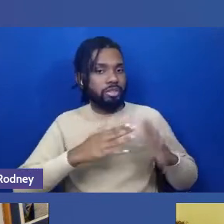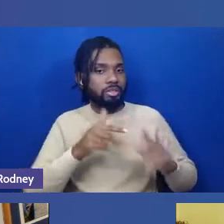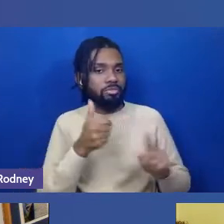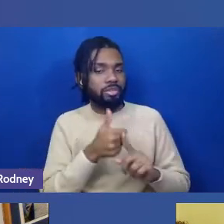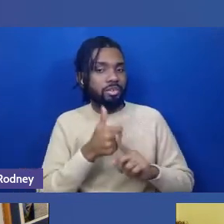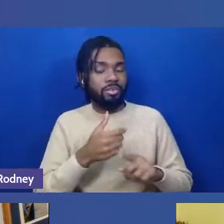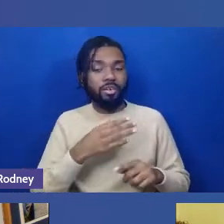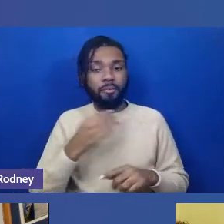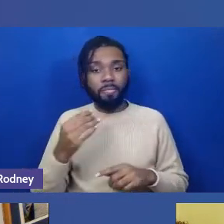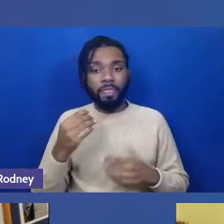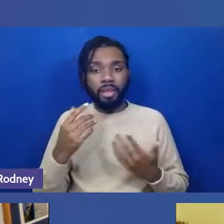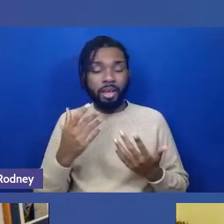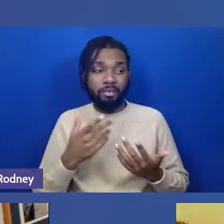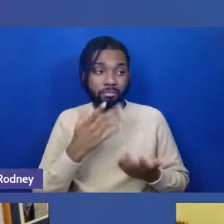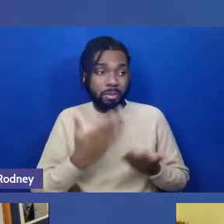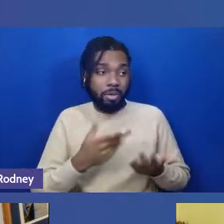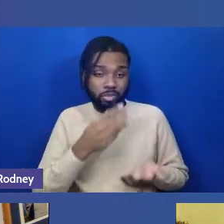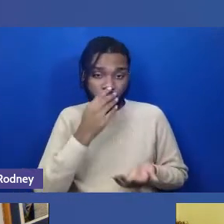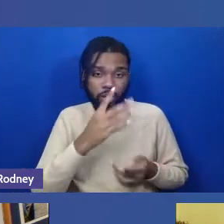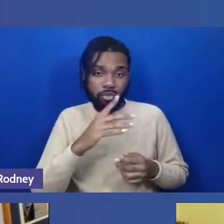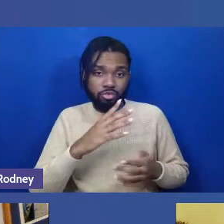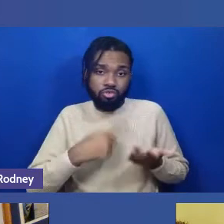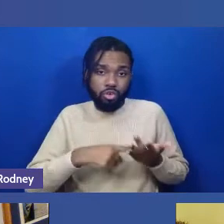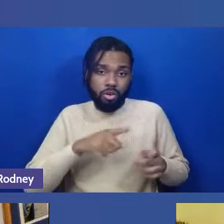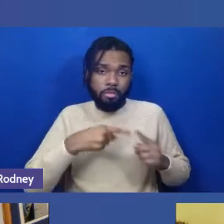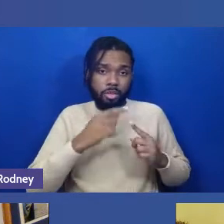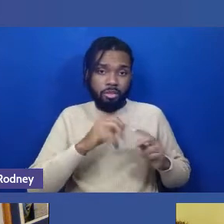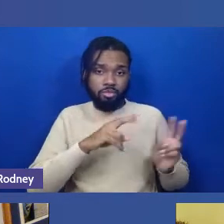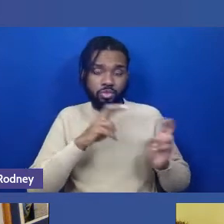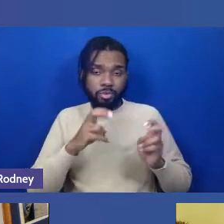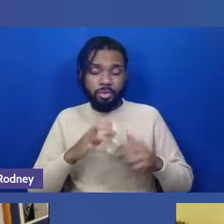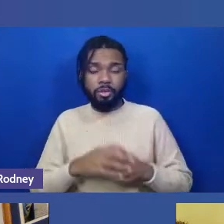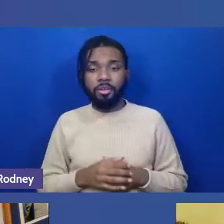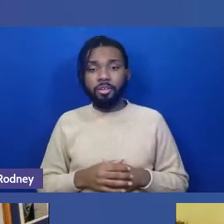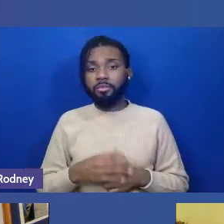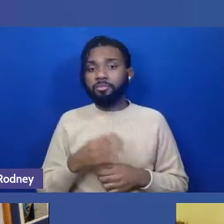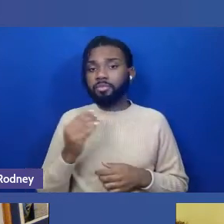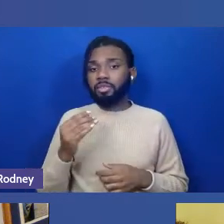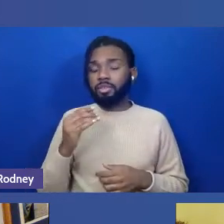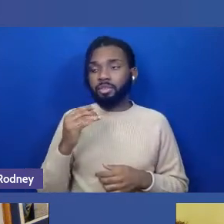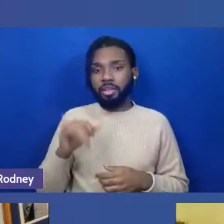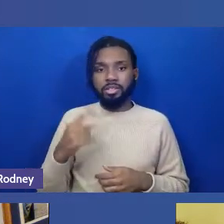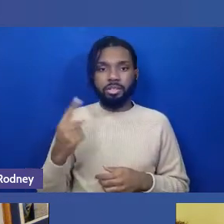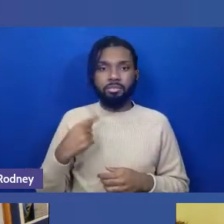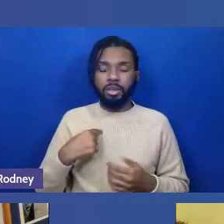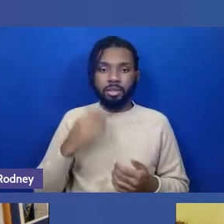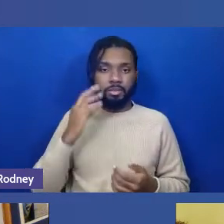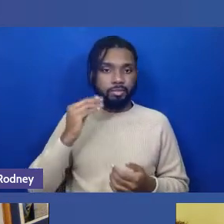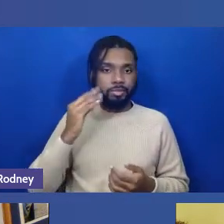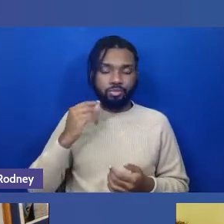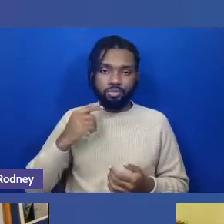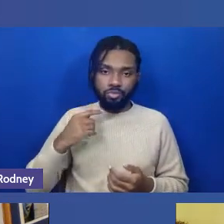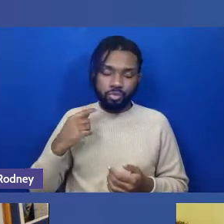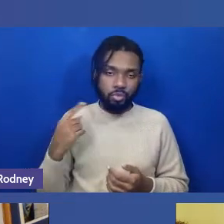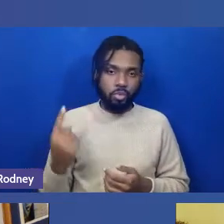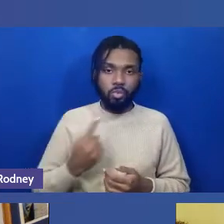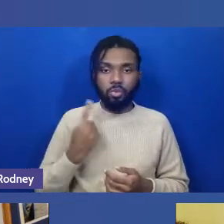care to talk about that. So, you know, the question about, and that is something I deal with all the time, and